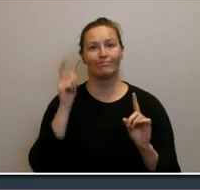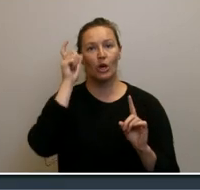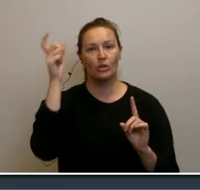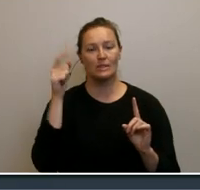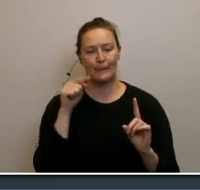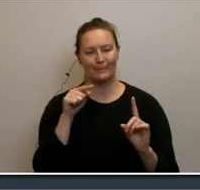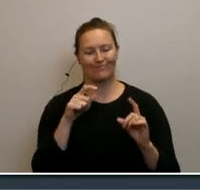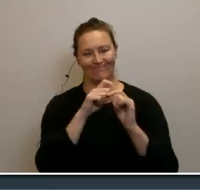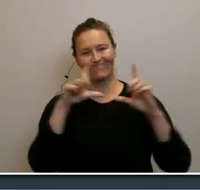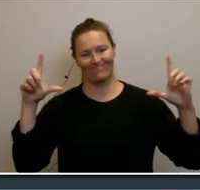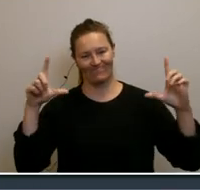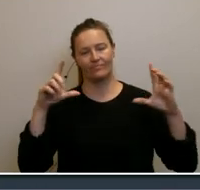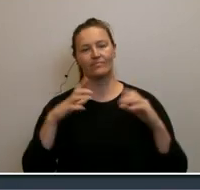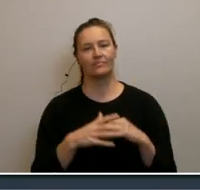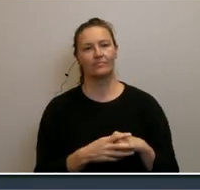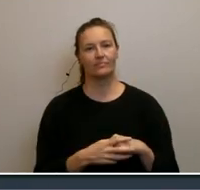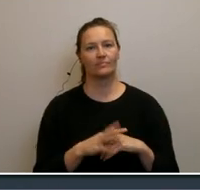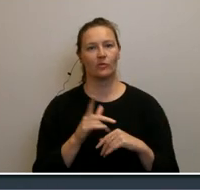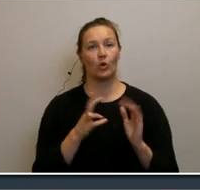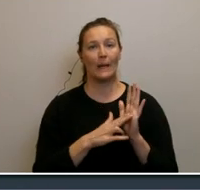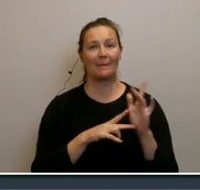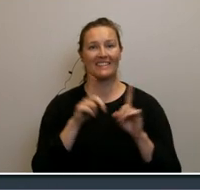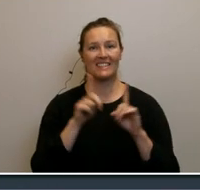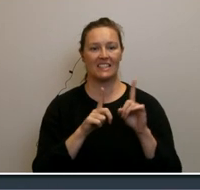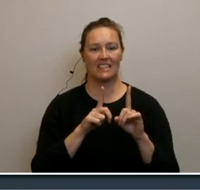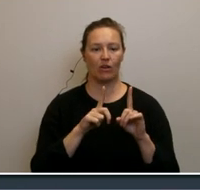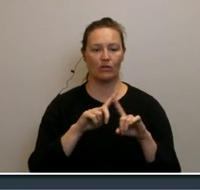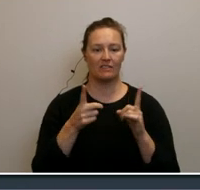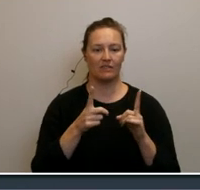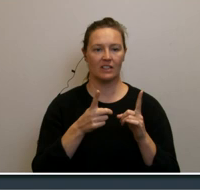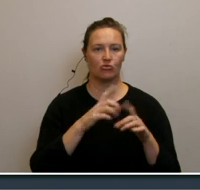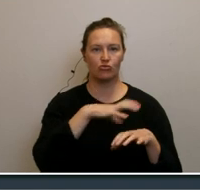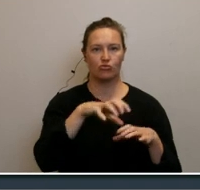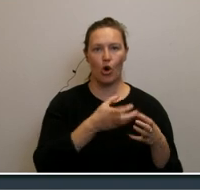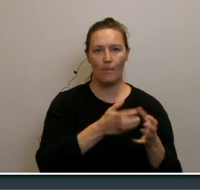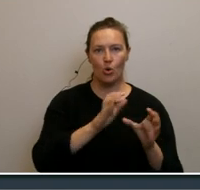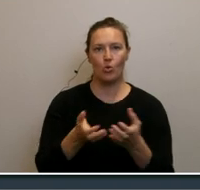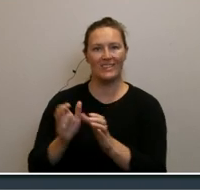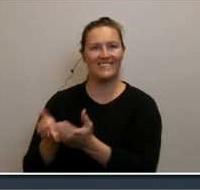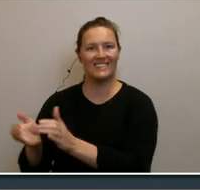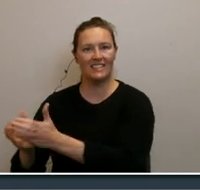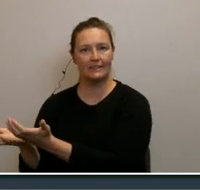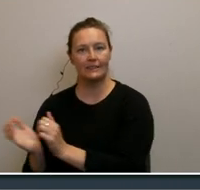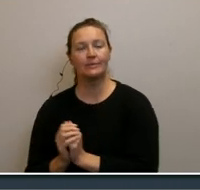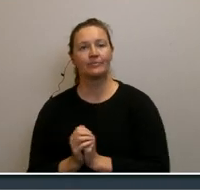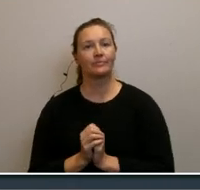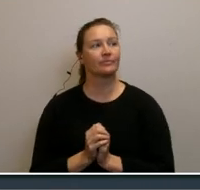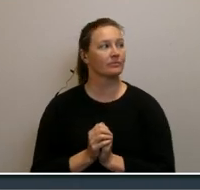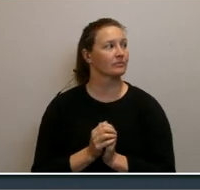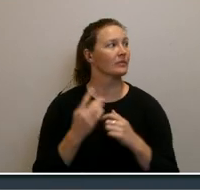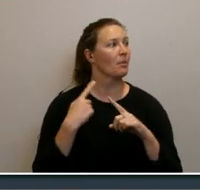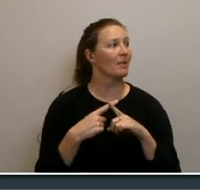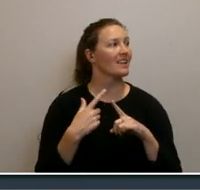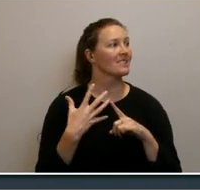concept for Napier City of a series of rock pools. There's also a little sample of